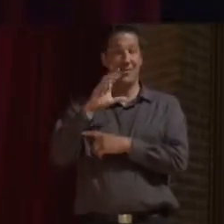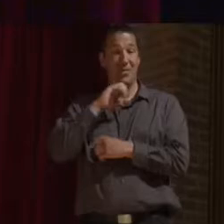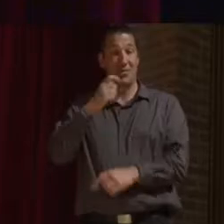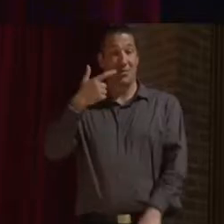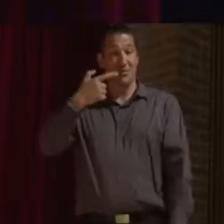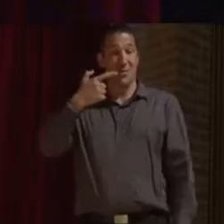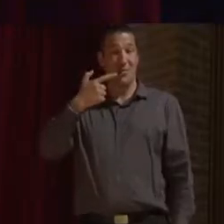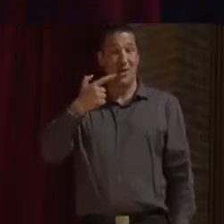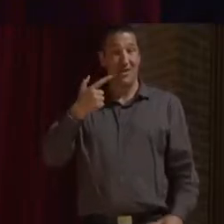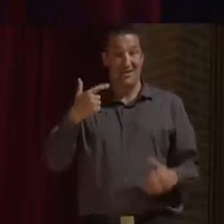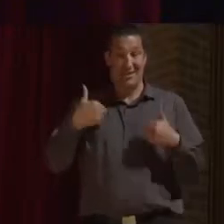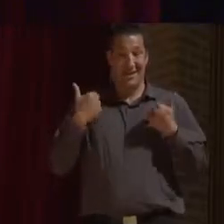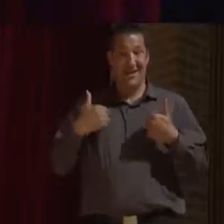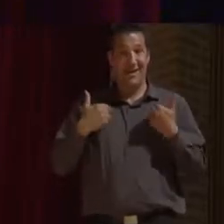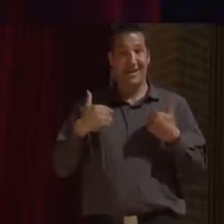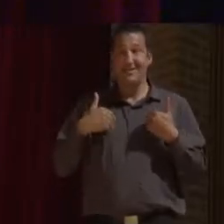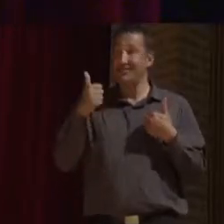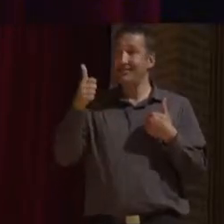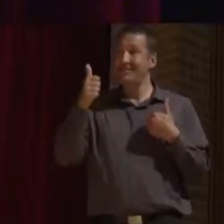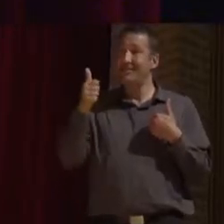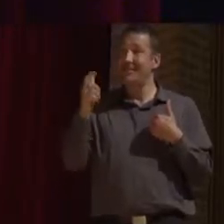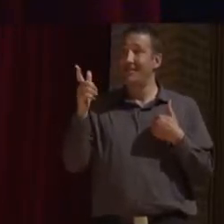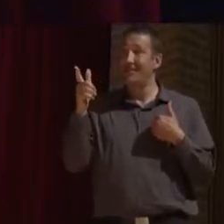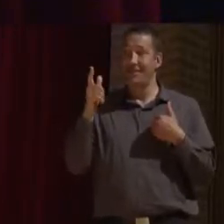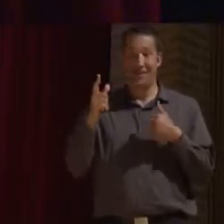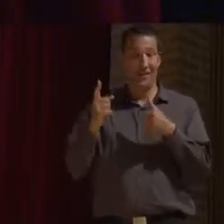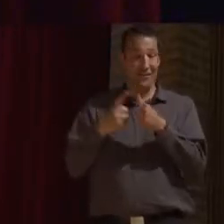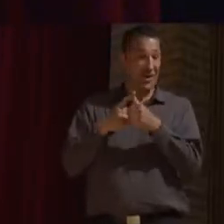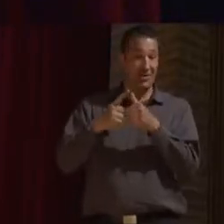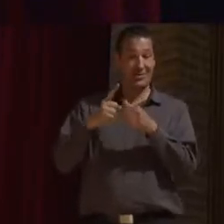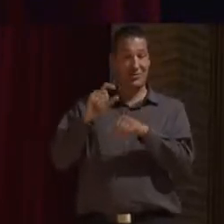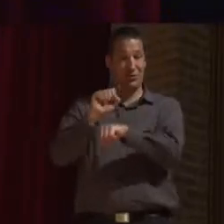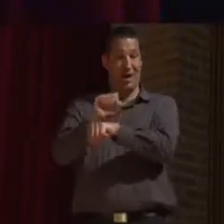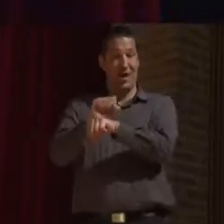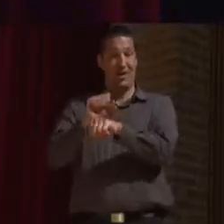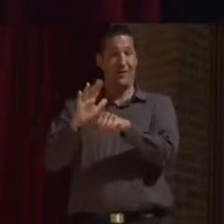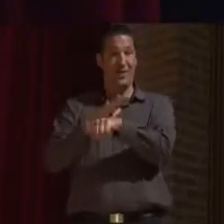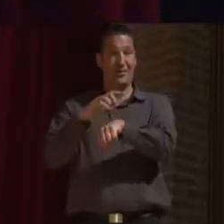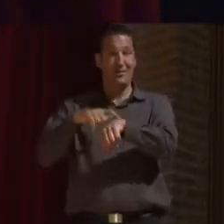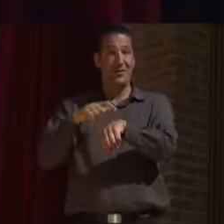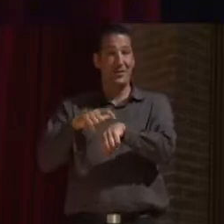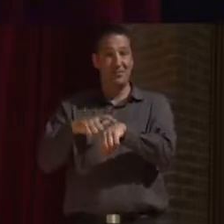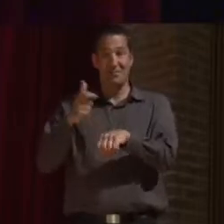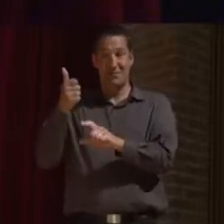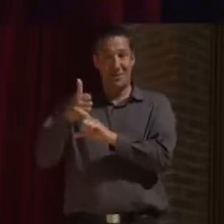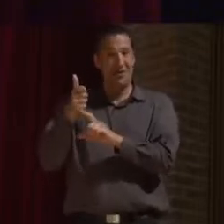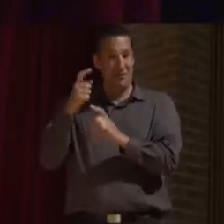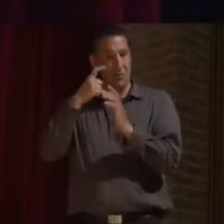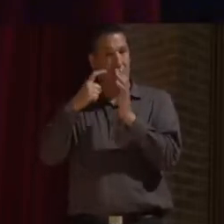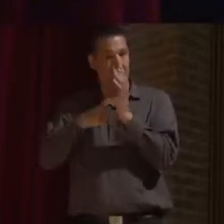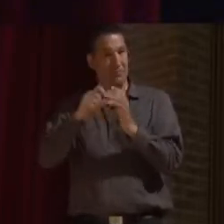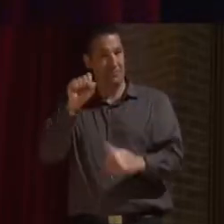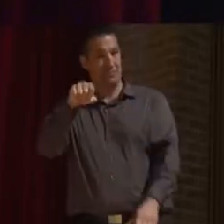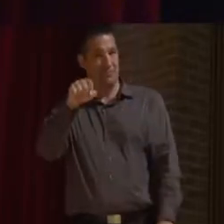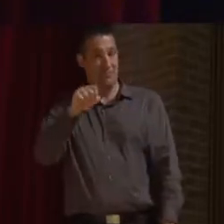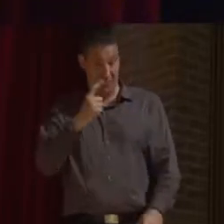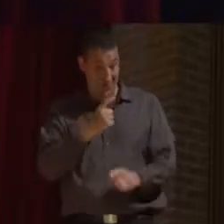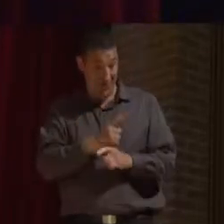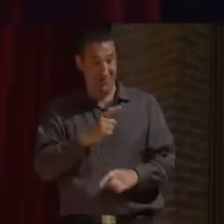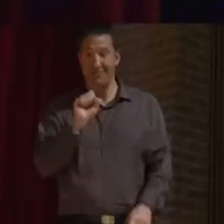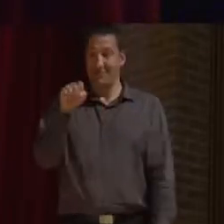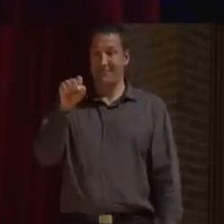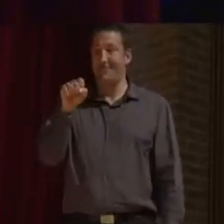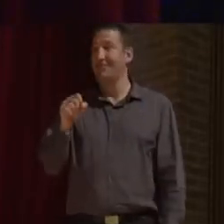21-year-old young adult with her kind of first full-time job, she has recognized those things too, right, Michaela? Yeah.